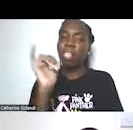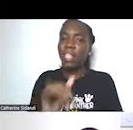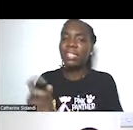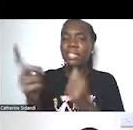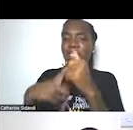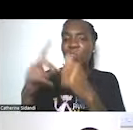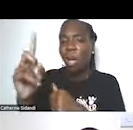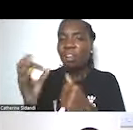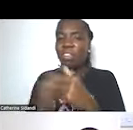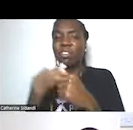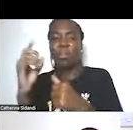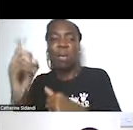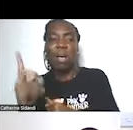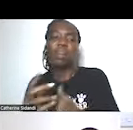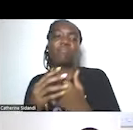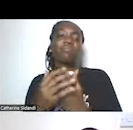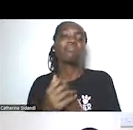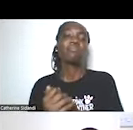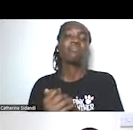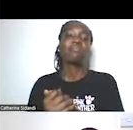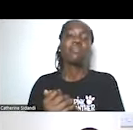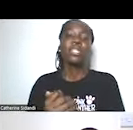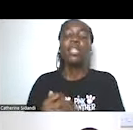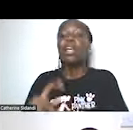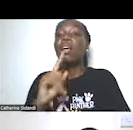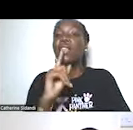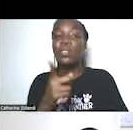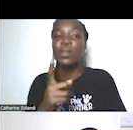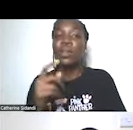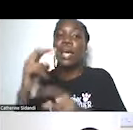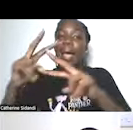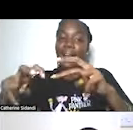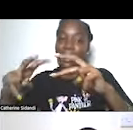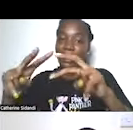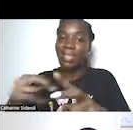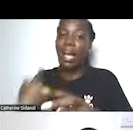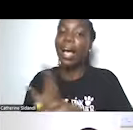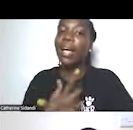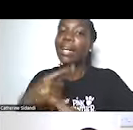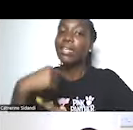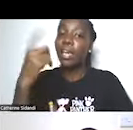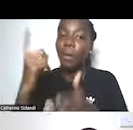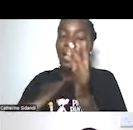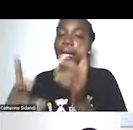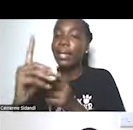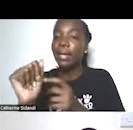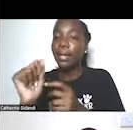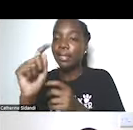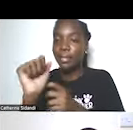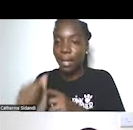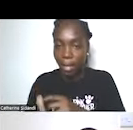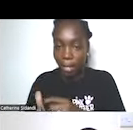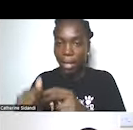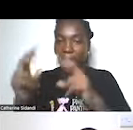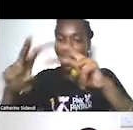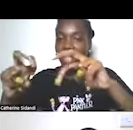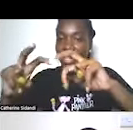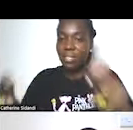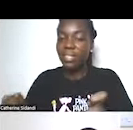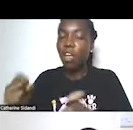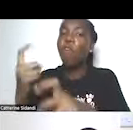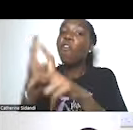those. So analytics, we are saying, is just data analysis, because it borrows from data itself. It's coming from